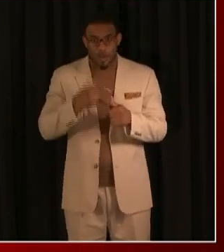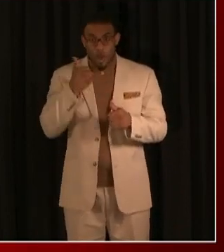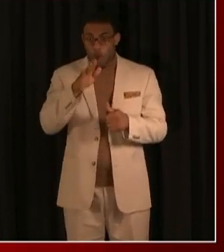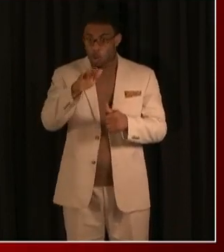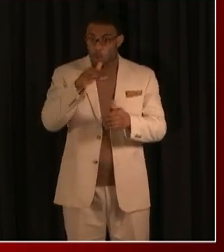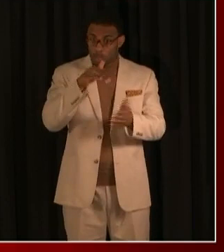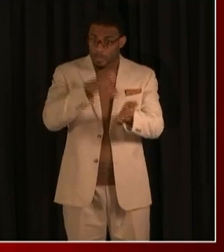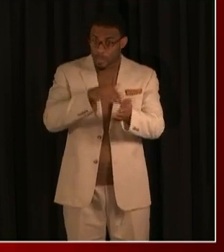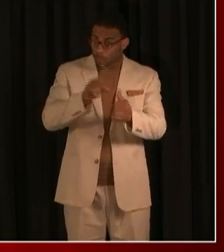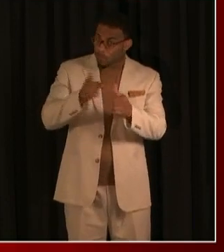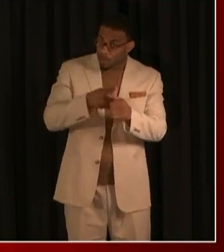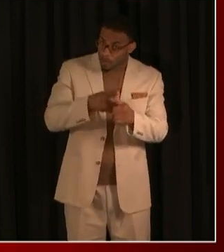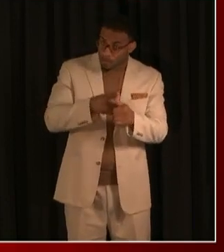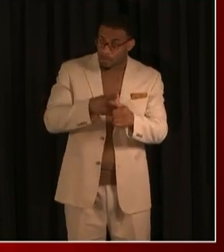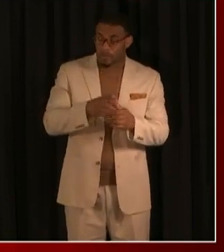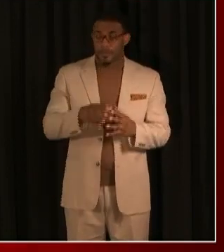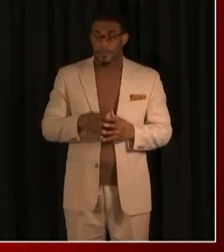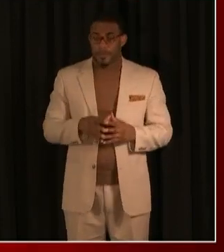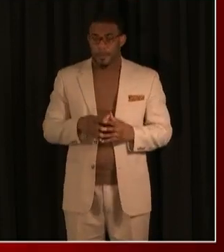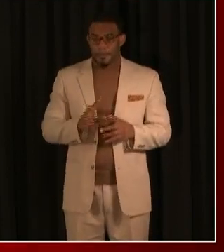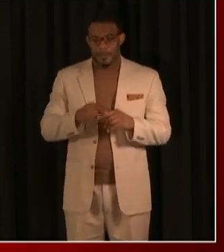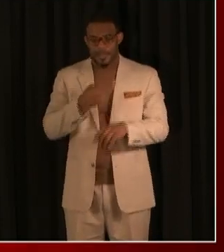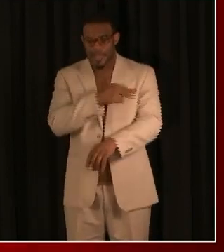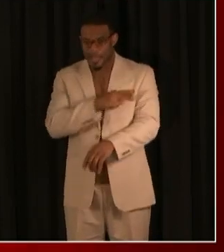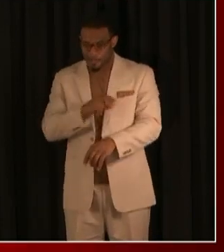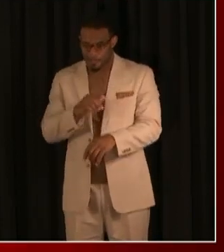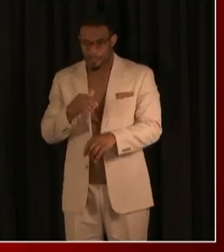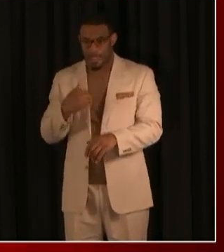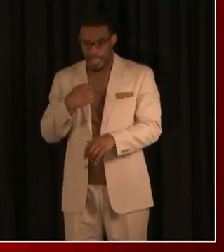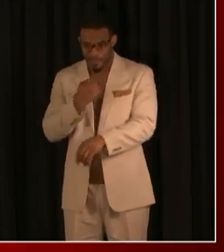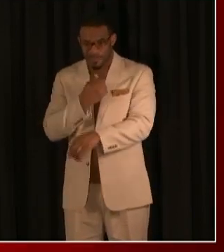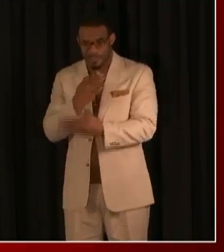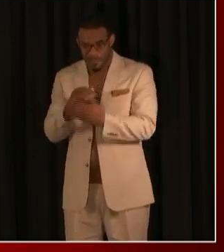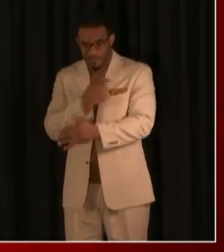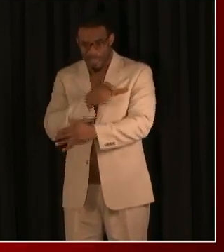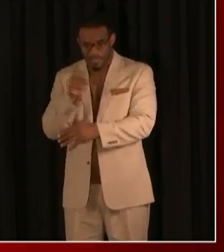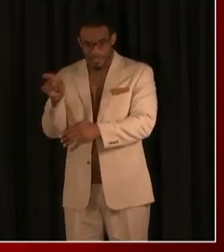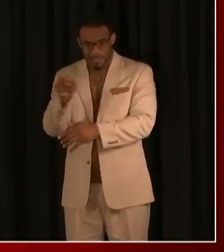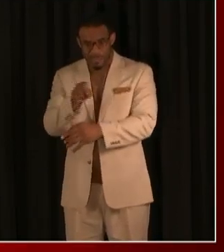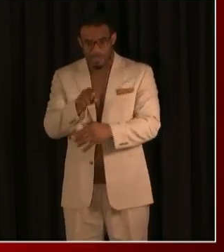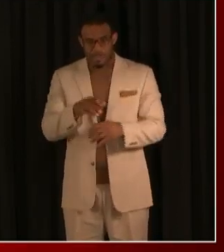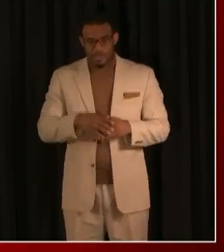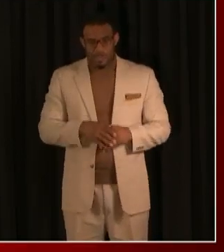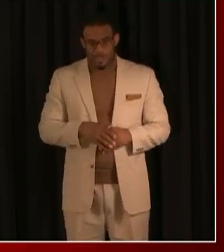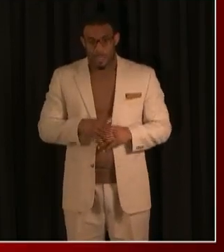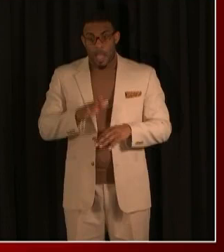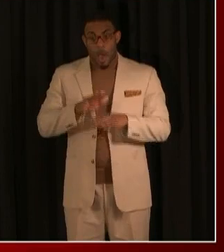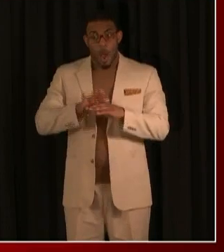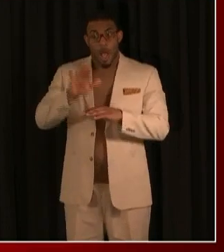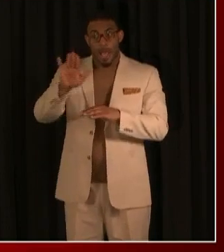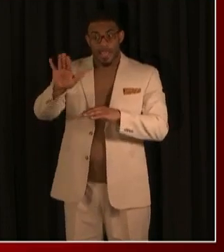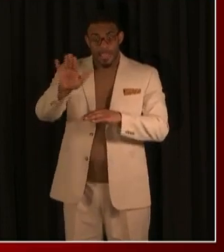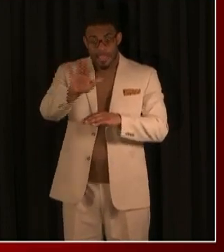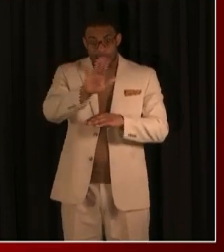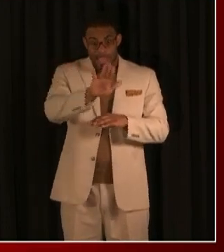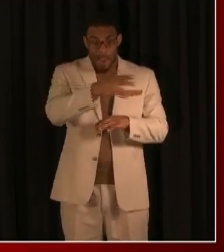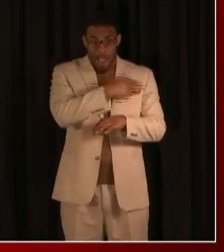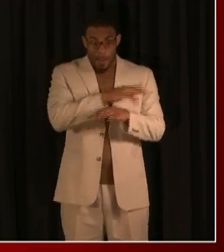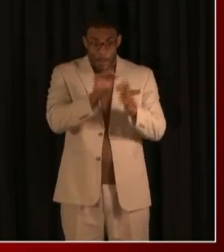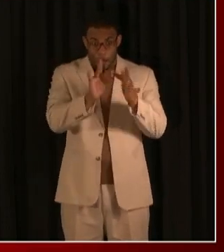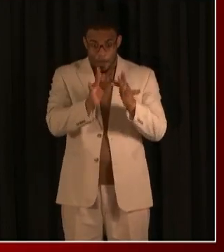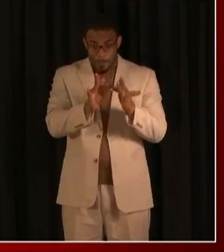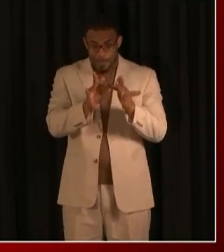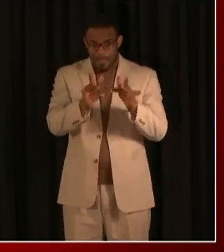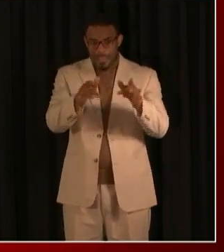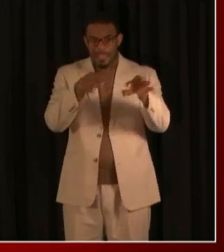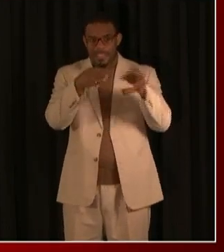their healthcare provider first, but the hospitals have vaccine, and then additionally on that page lists the